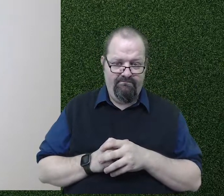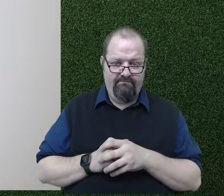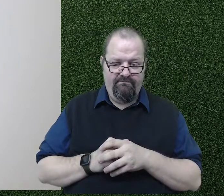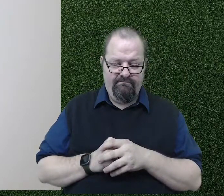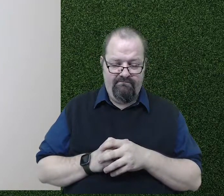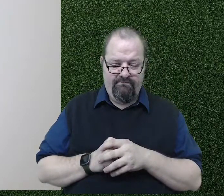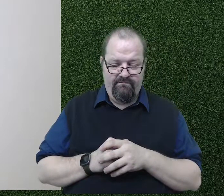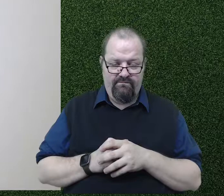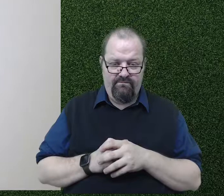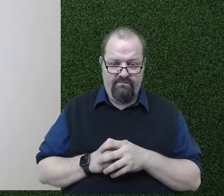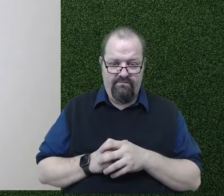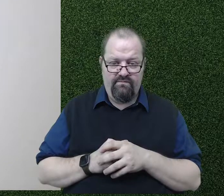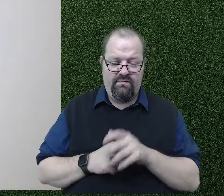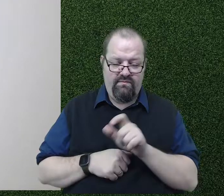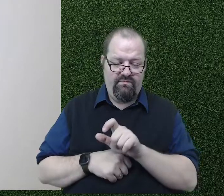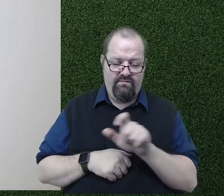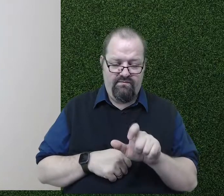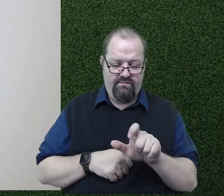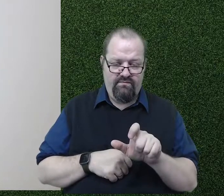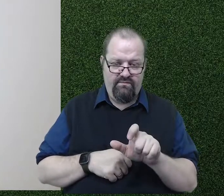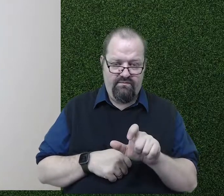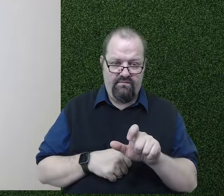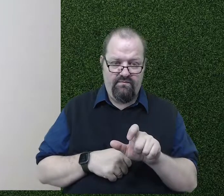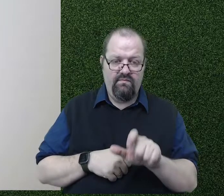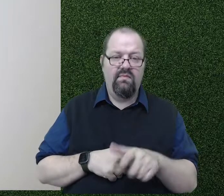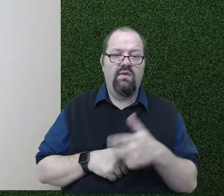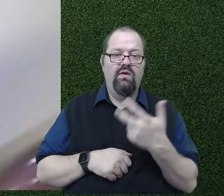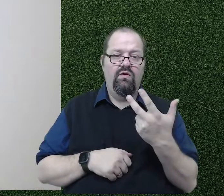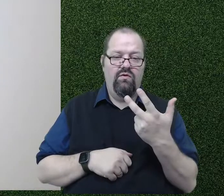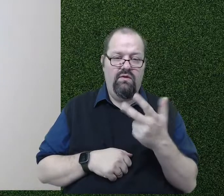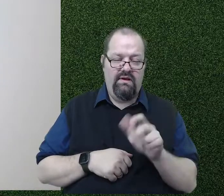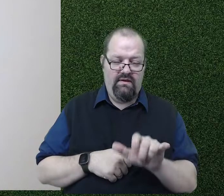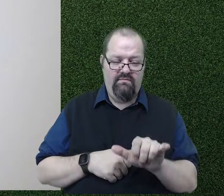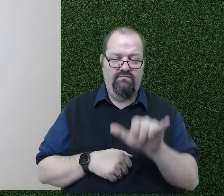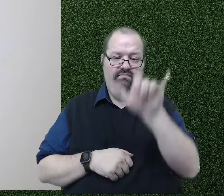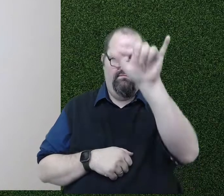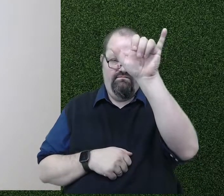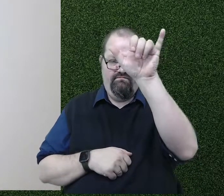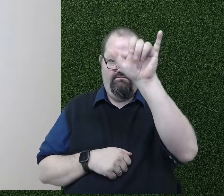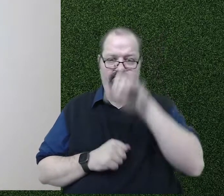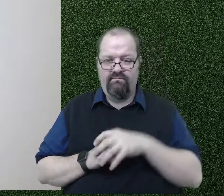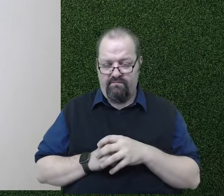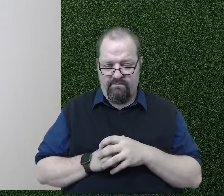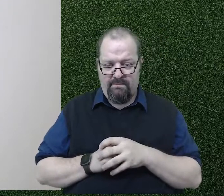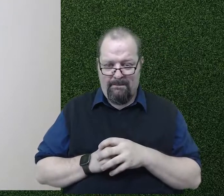So 1 in the x, 3 in the y. I think I want to use blue for the v.